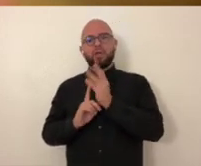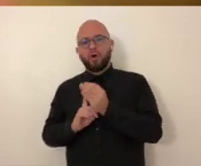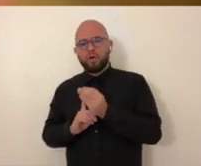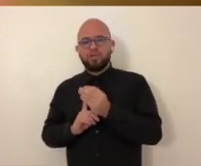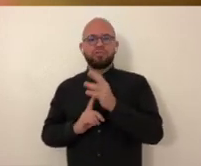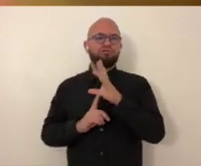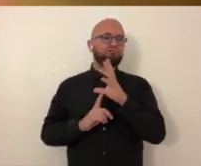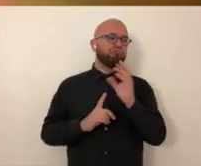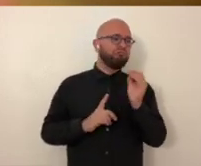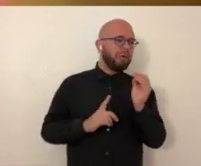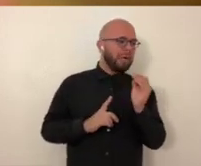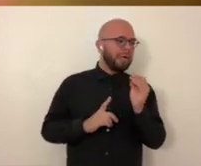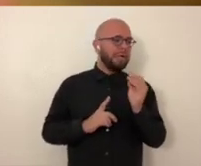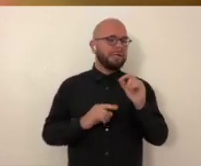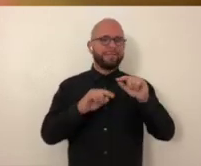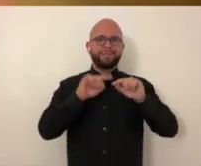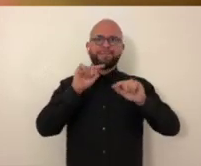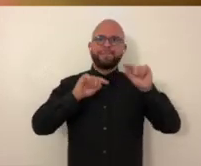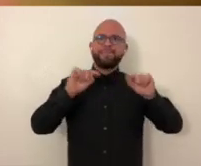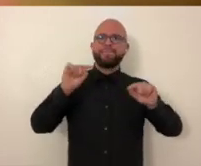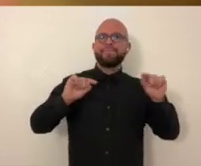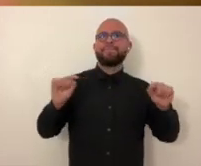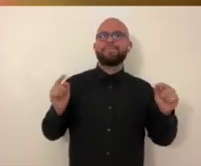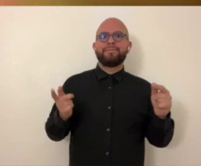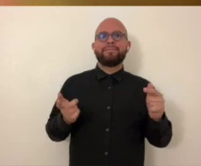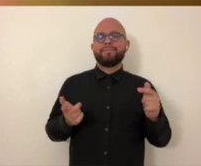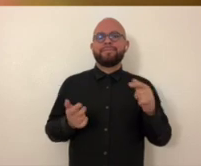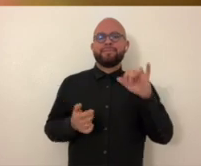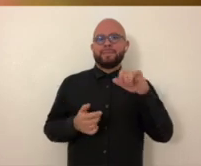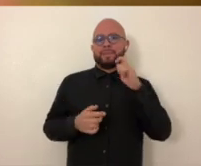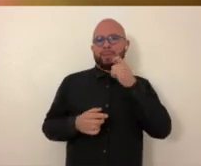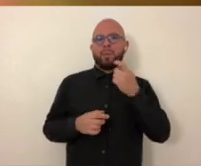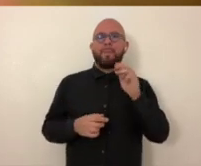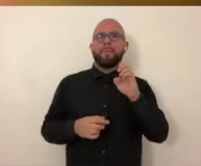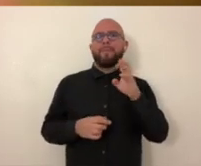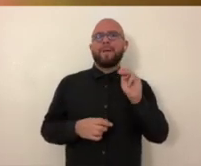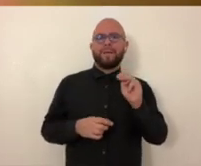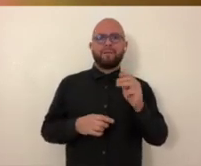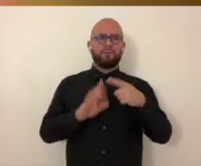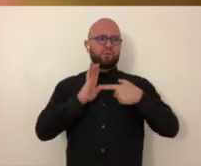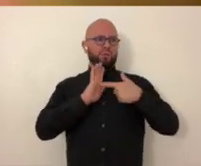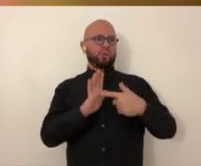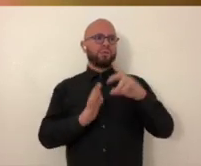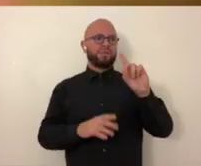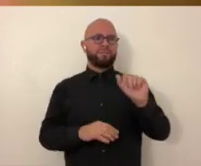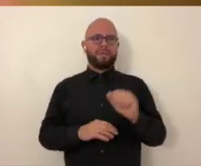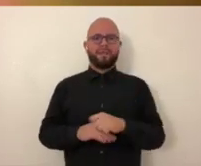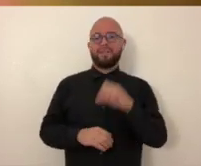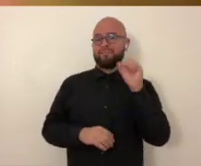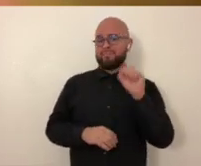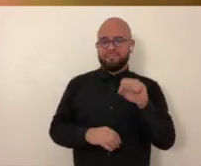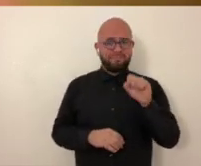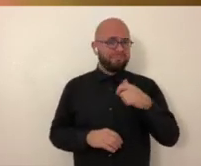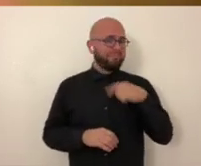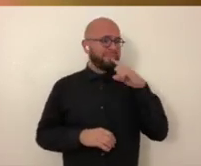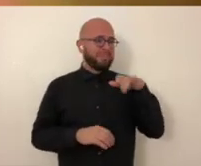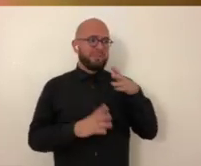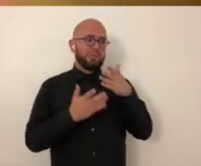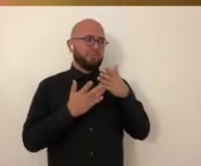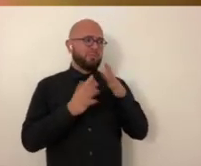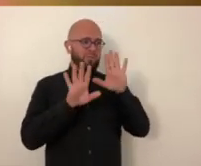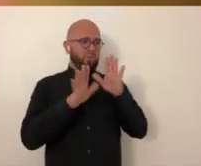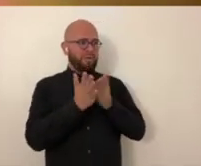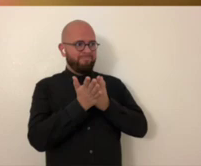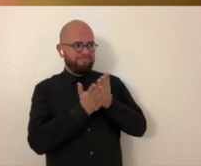using collage from our culture and all different variations really is a good medium